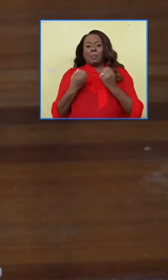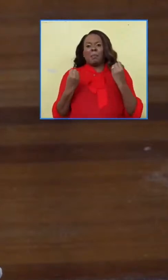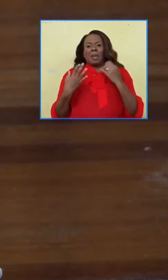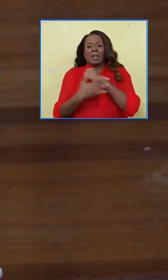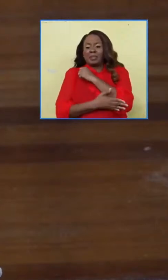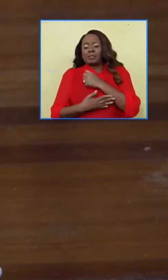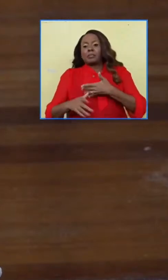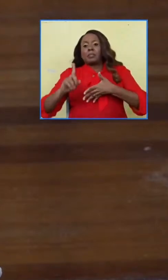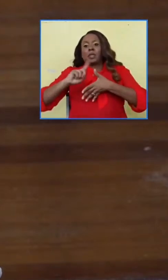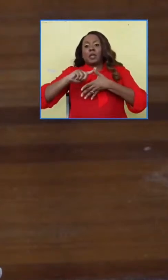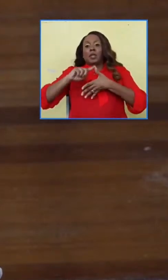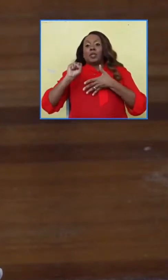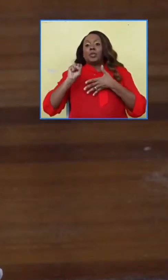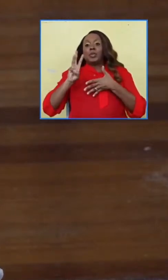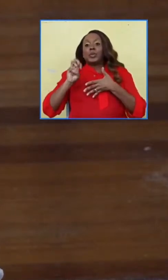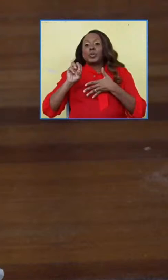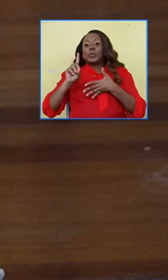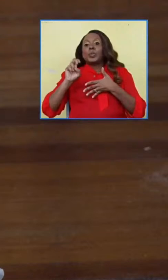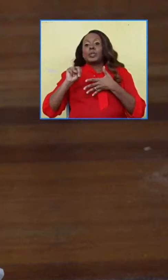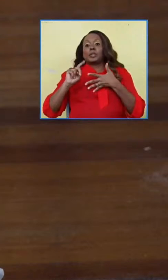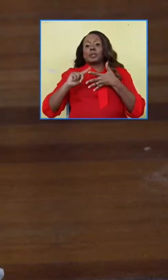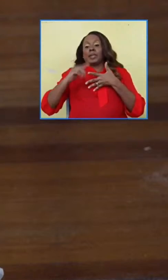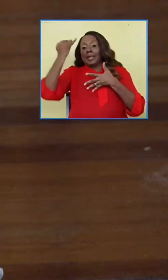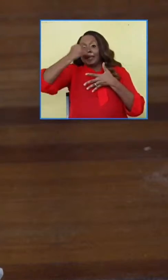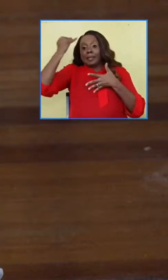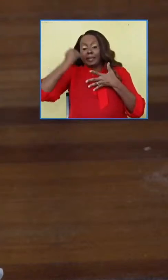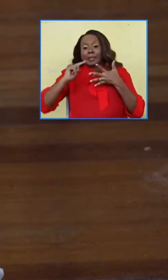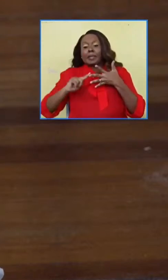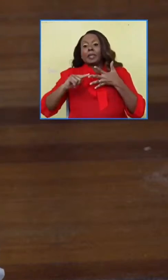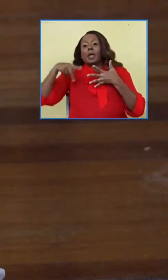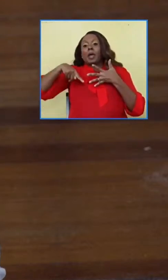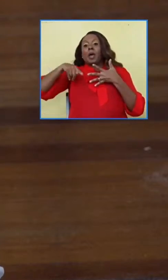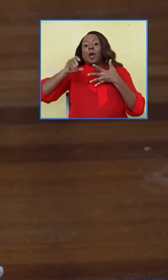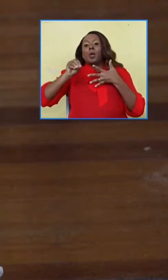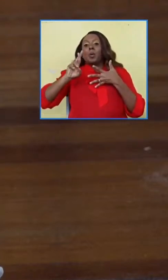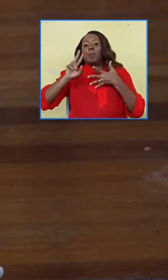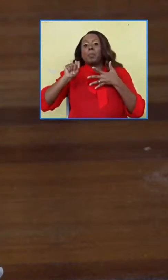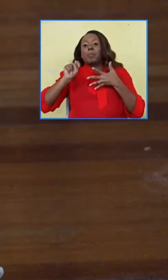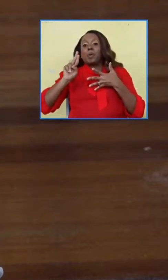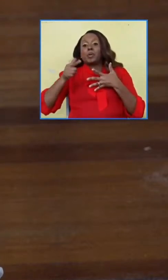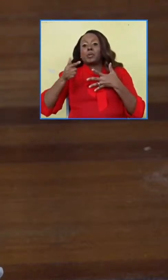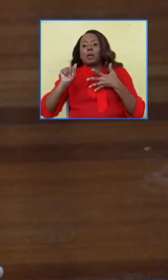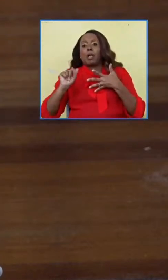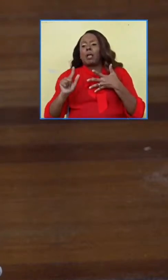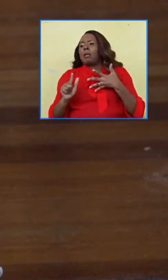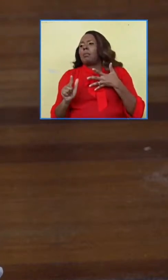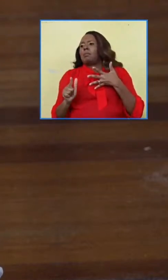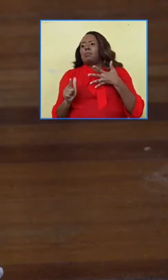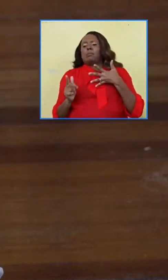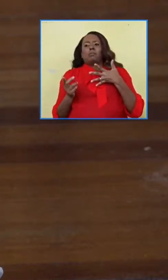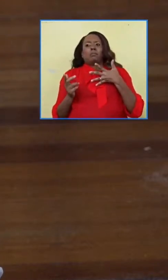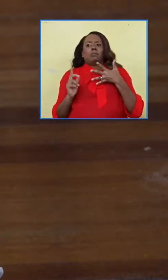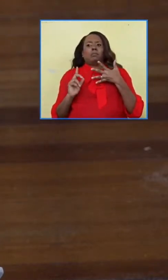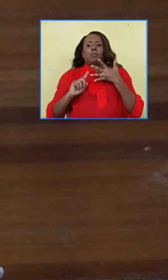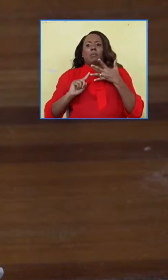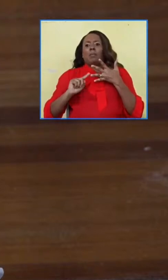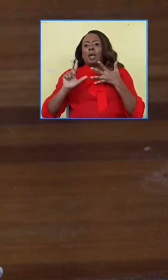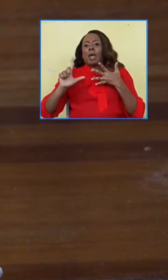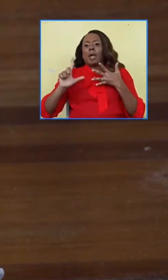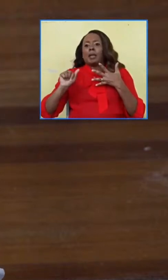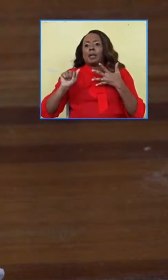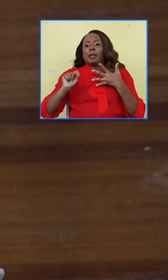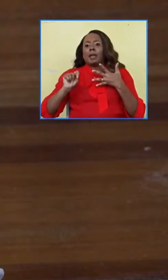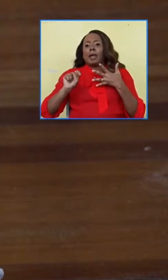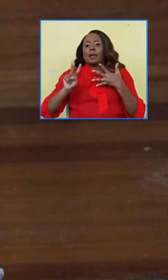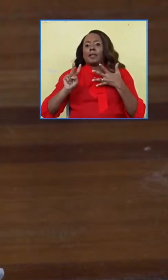From Sweden to Chile, Latvia, Italy, Portugal, there are all kinds of places that have had these issues. So we have a lot